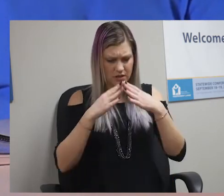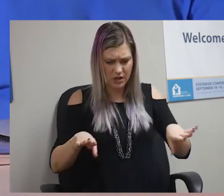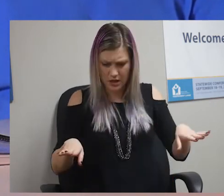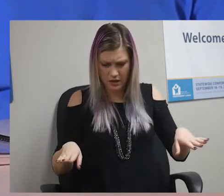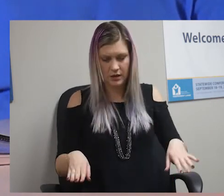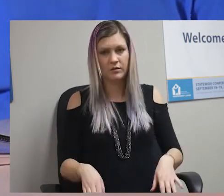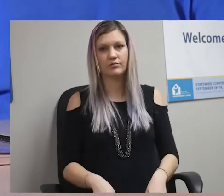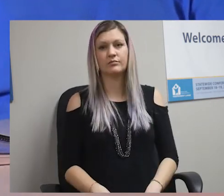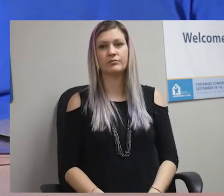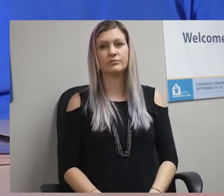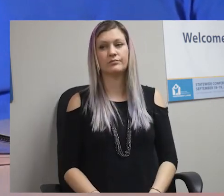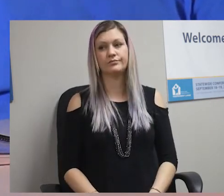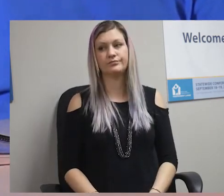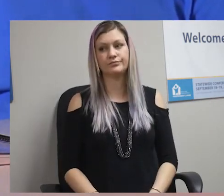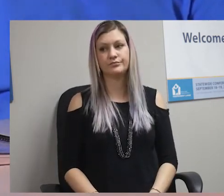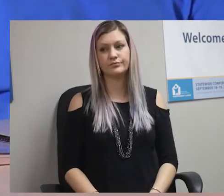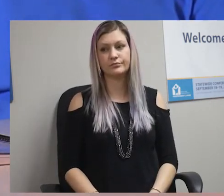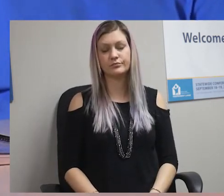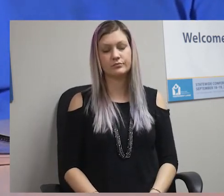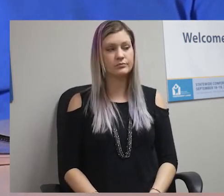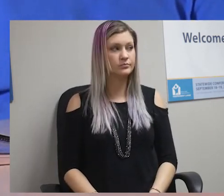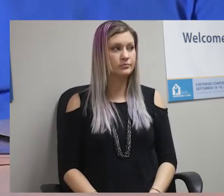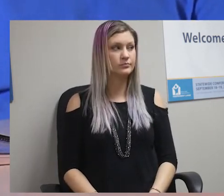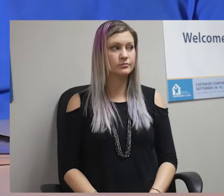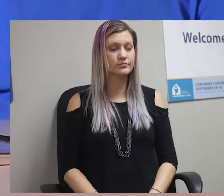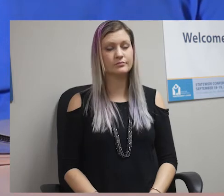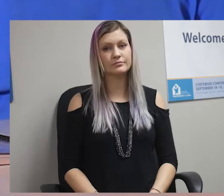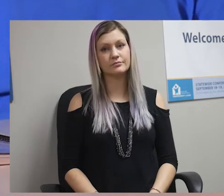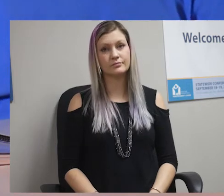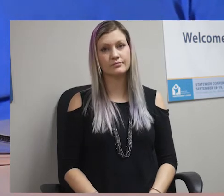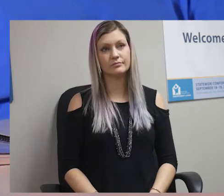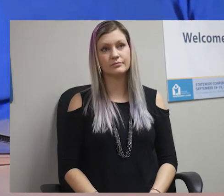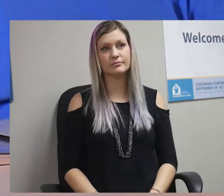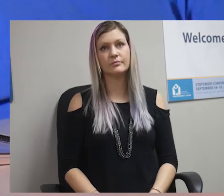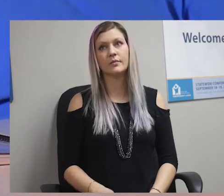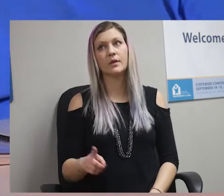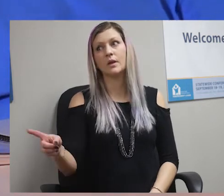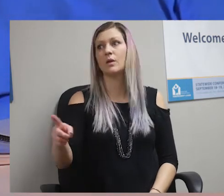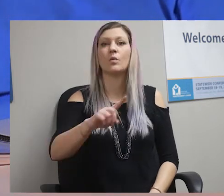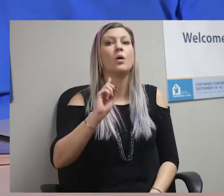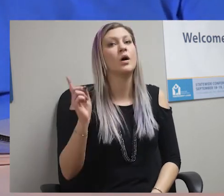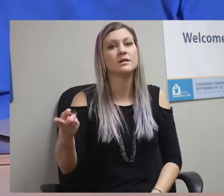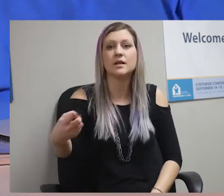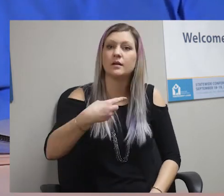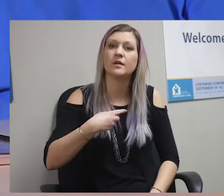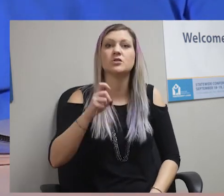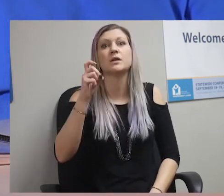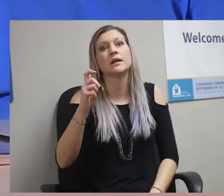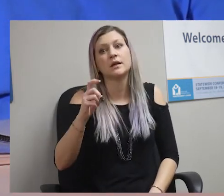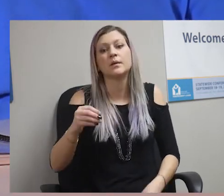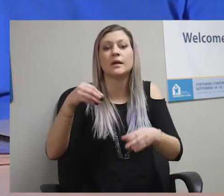moaning and groaning around you from everybody else that actually really needed to be in there. Which